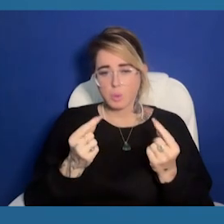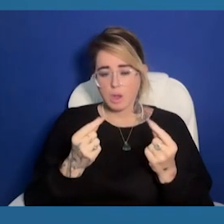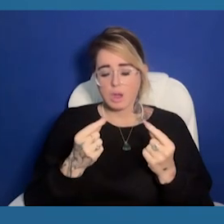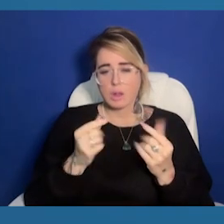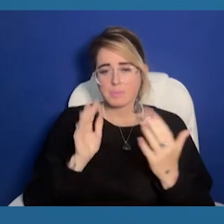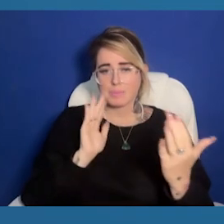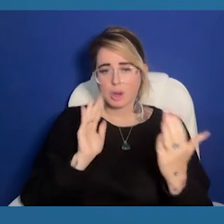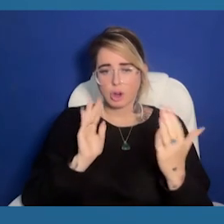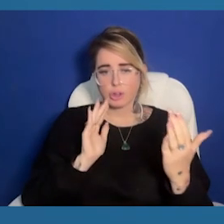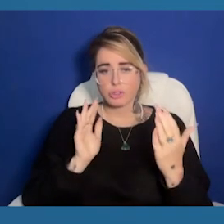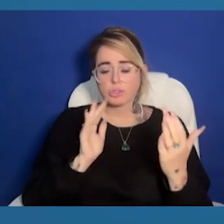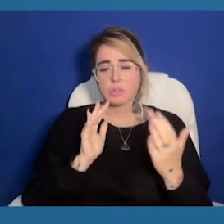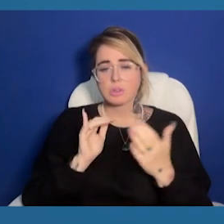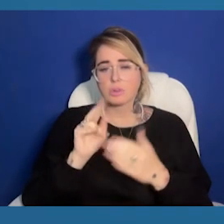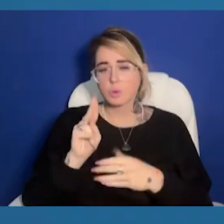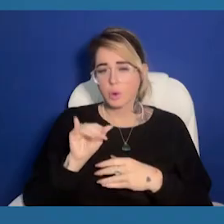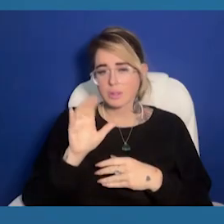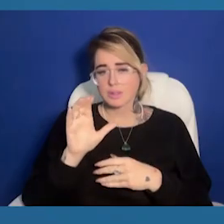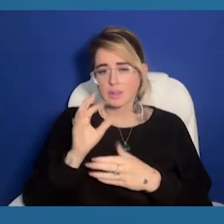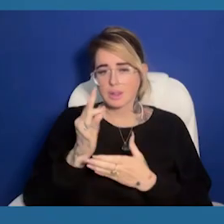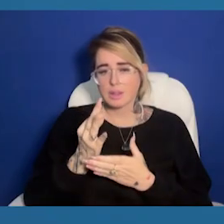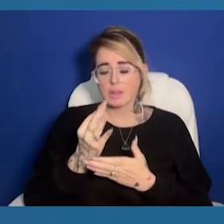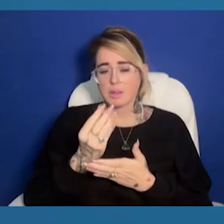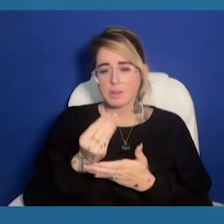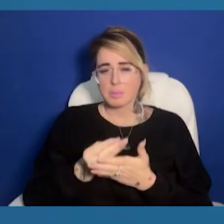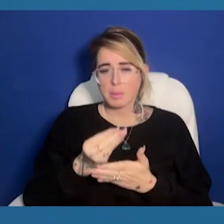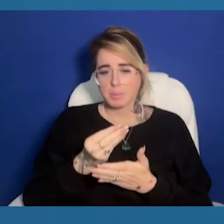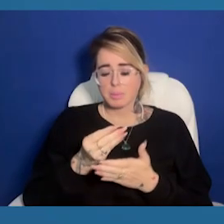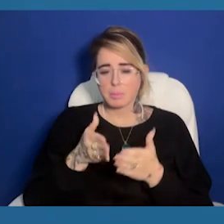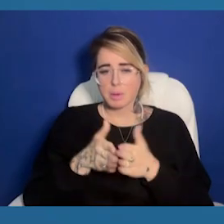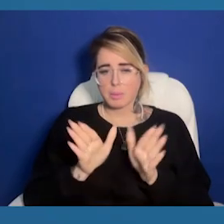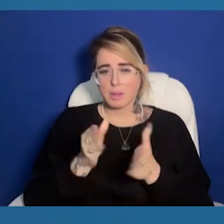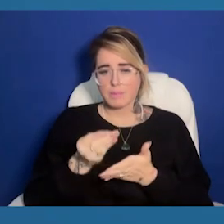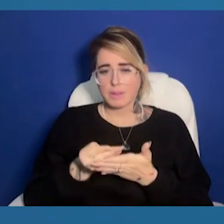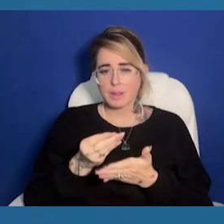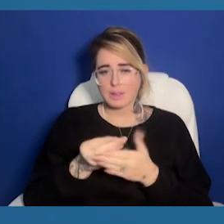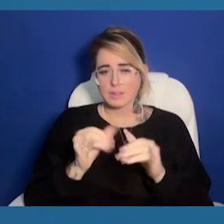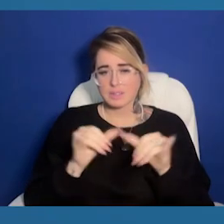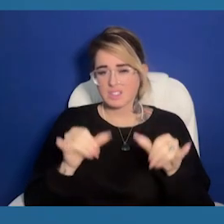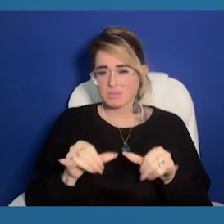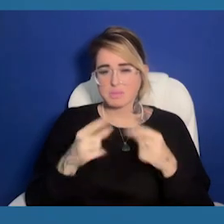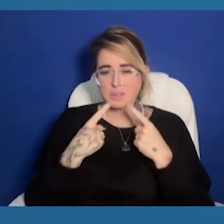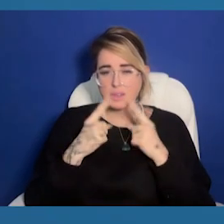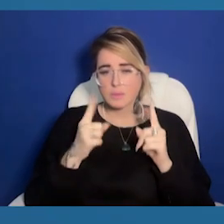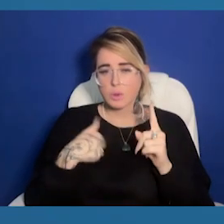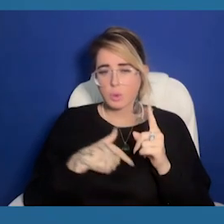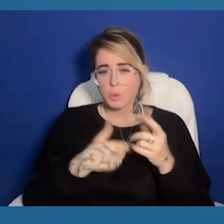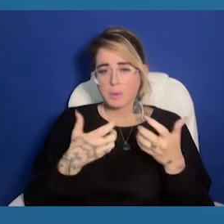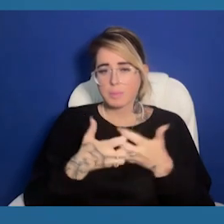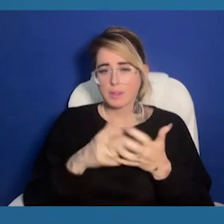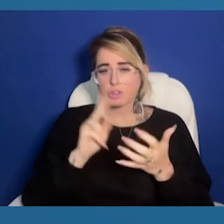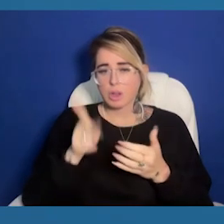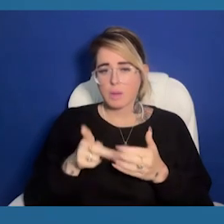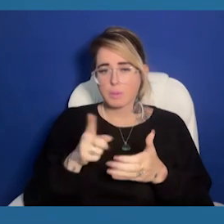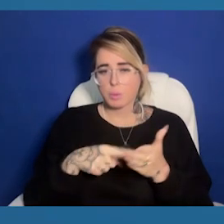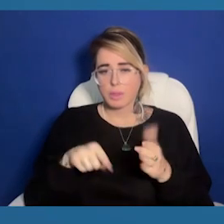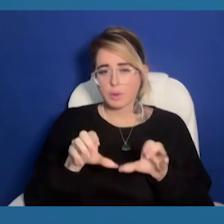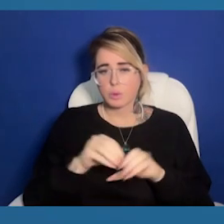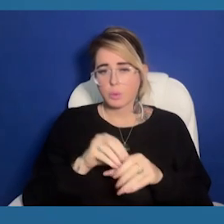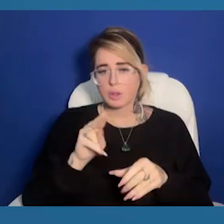City public financing system, which is very successful. So we're just matching up with what they do in New York